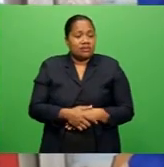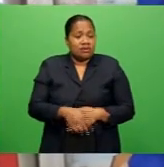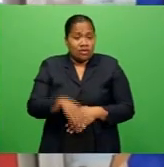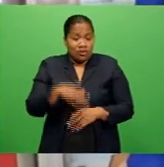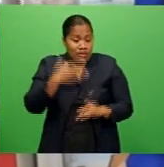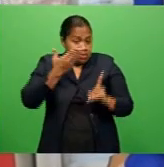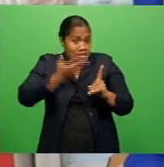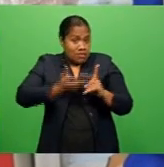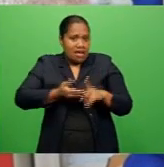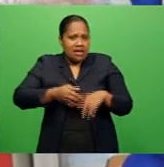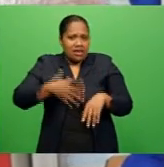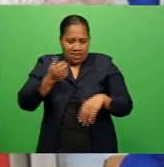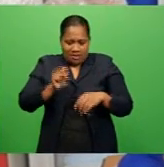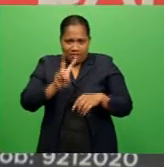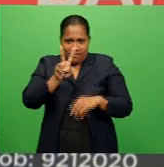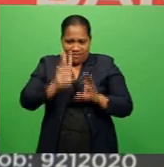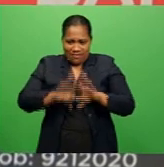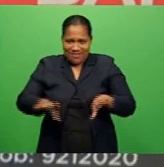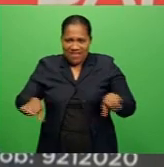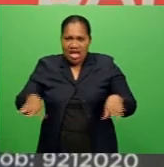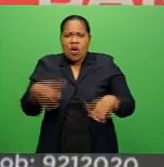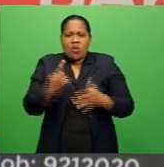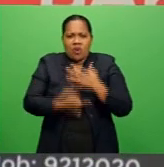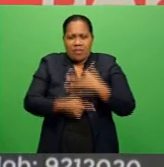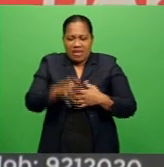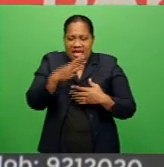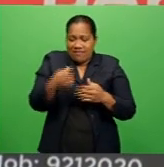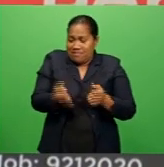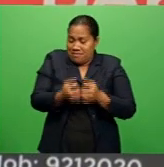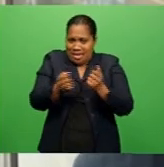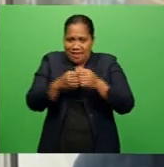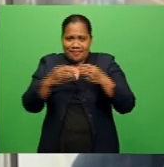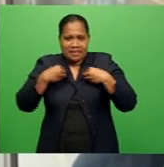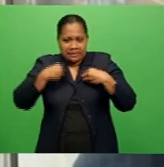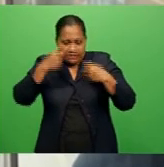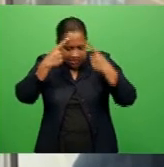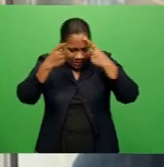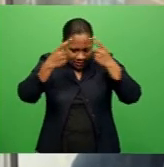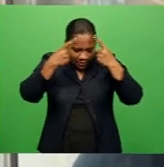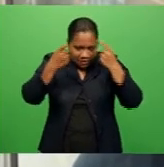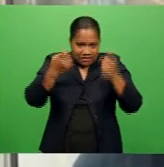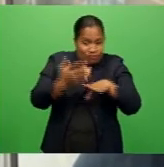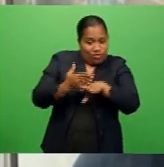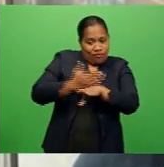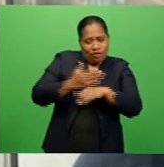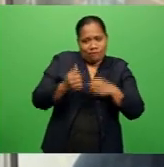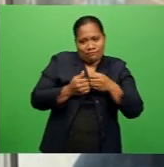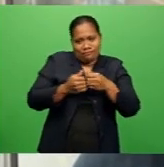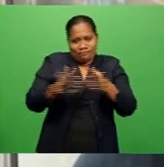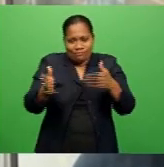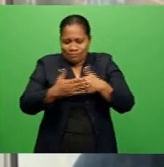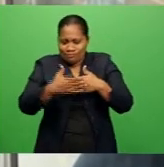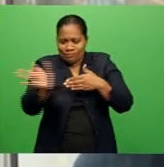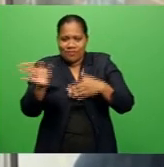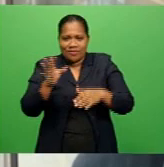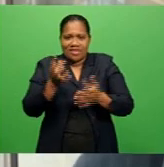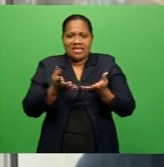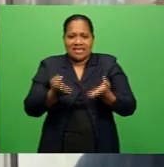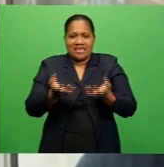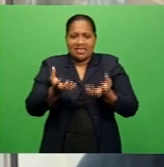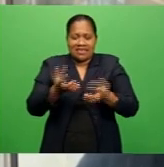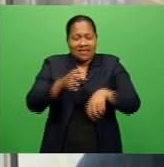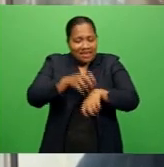two experimented with many business ideas before opening the cake shop. I had to really aim for it, but